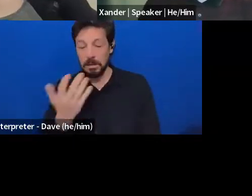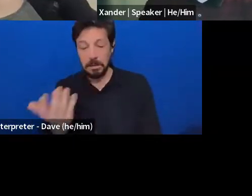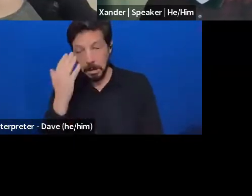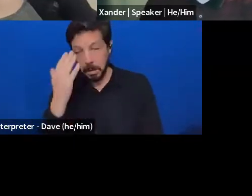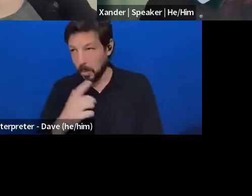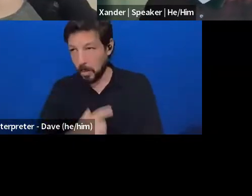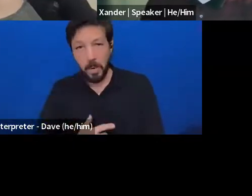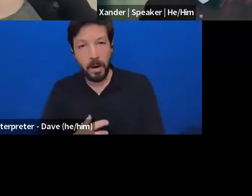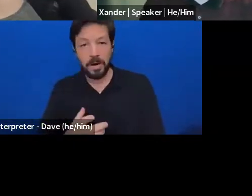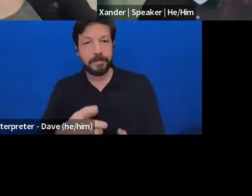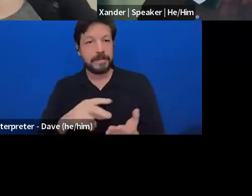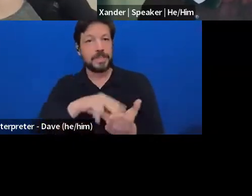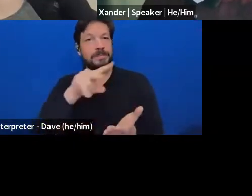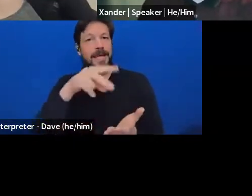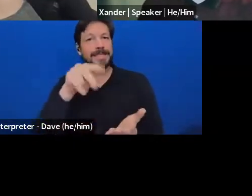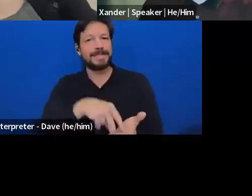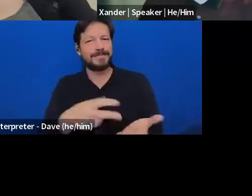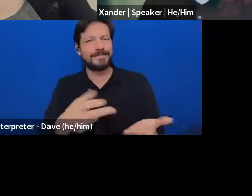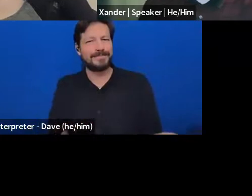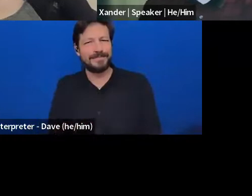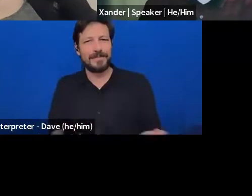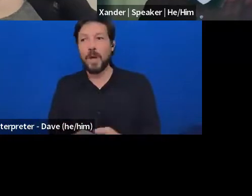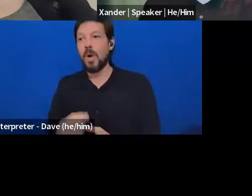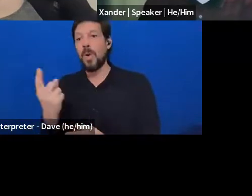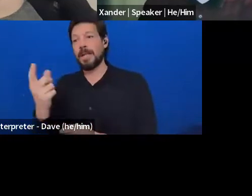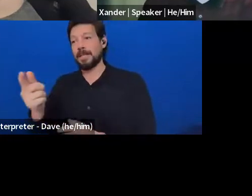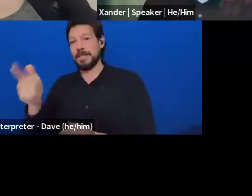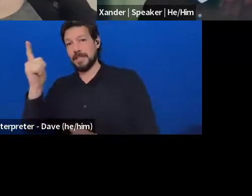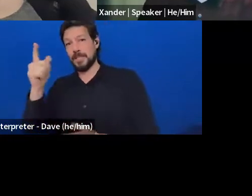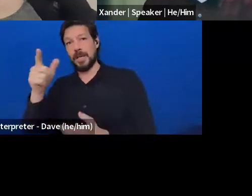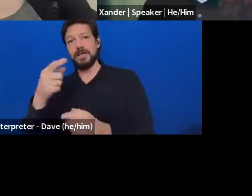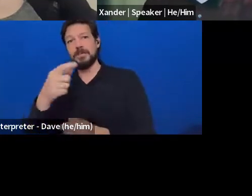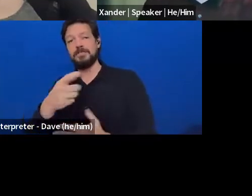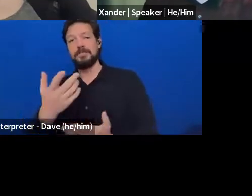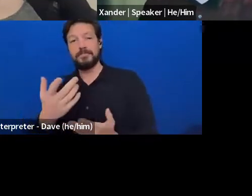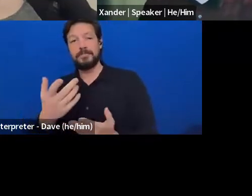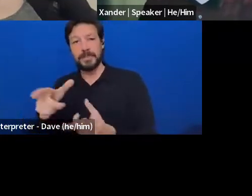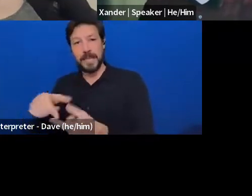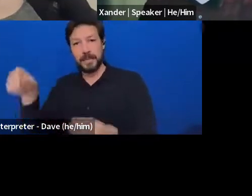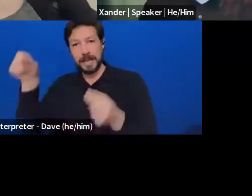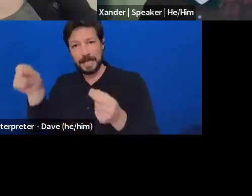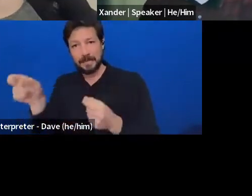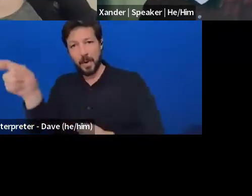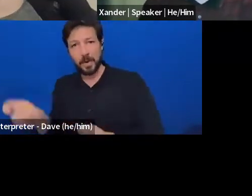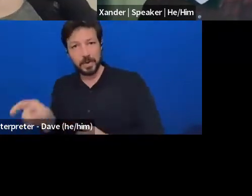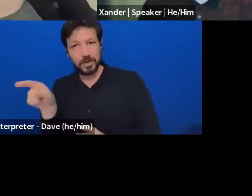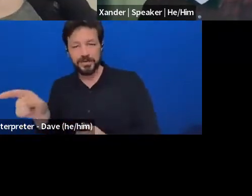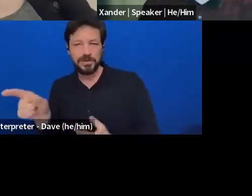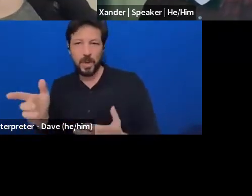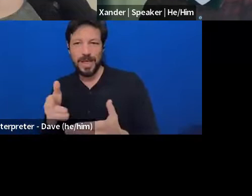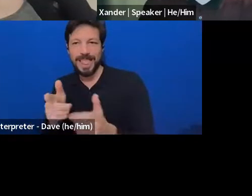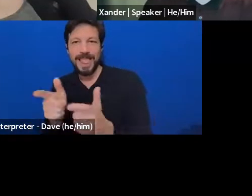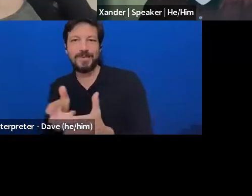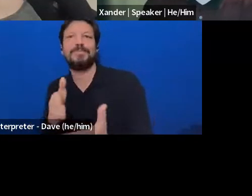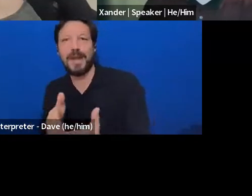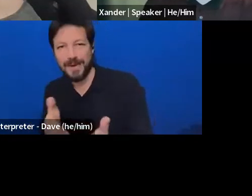And we had an instructor who was Japanese, so there was obviously a big language barrier there as well. So some of the self-advocacy skills